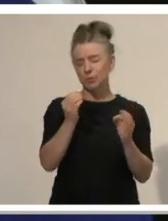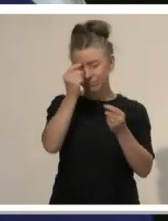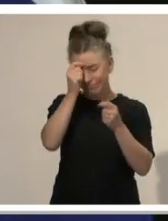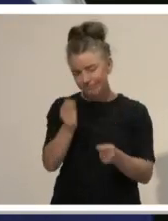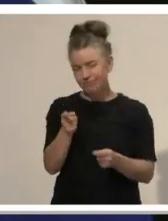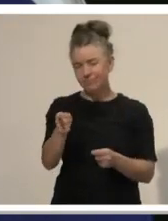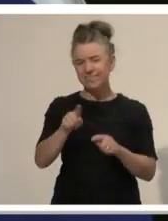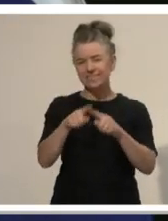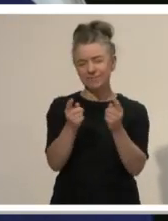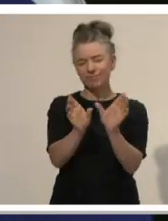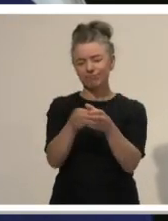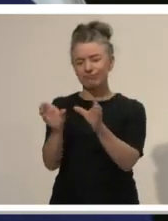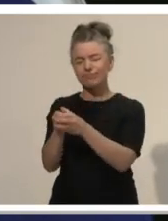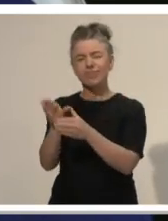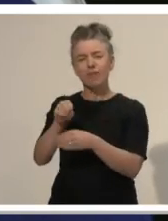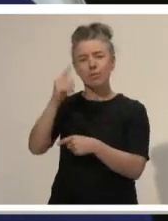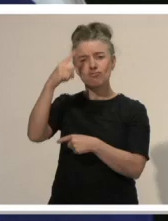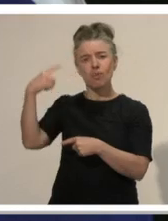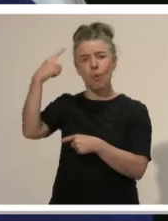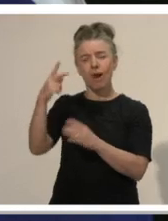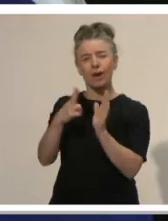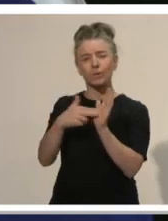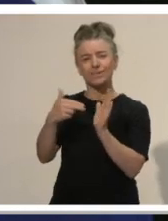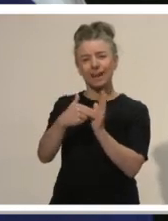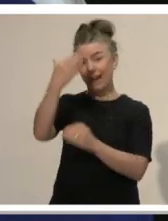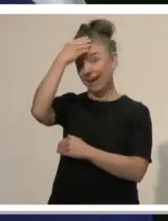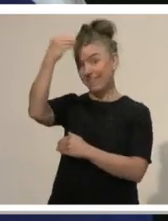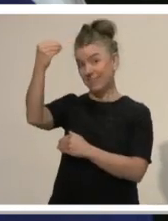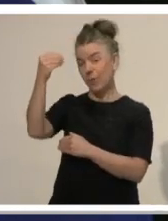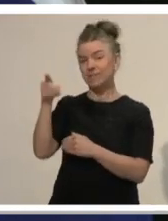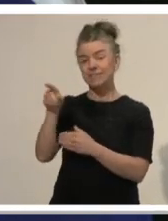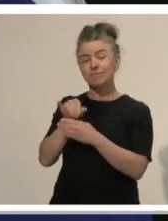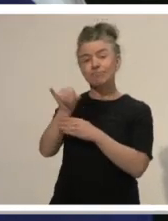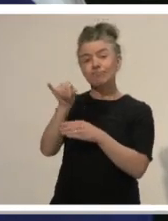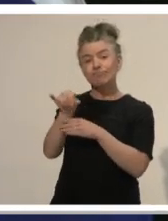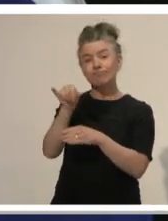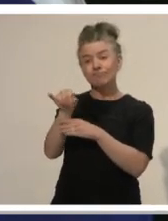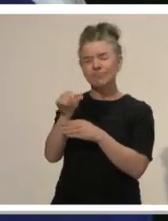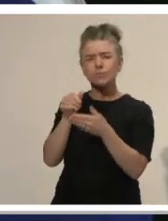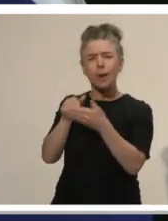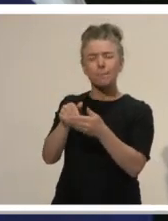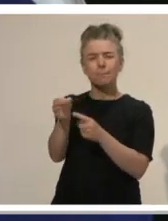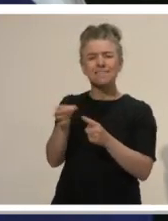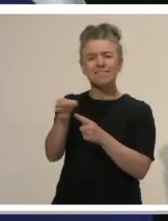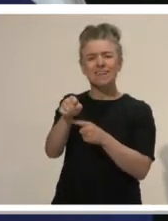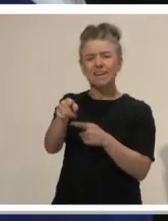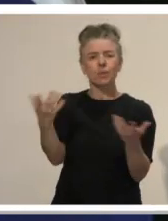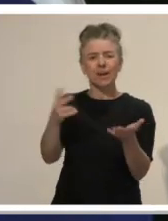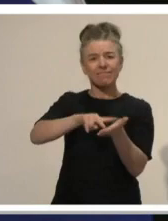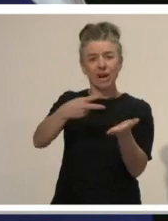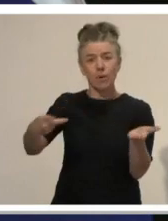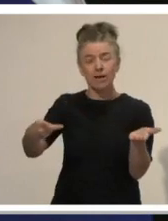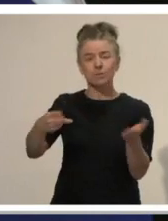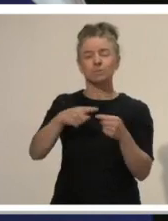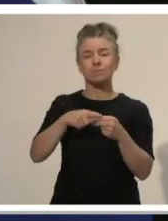40 Squadron of the Royal New Zealand Air Force, who have also been flying relief flights in support of our Pacific neighbours in Vanuatu, Fiji